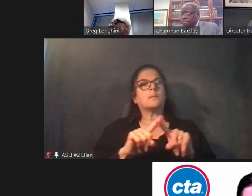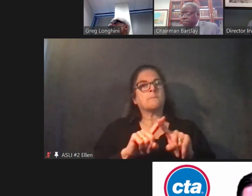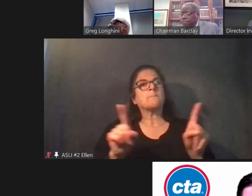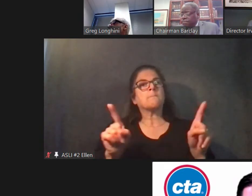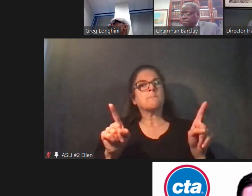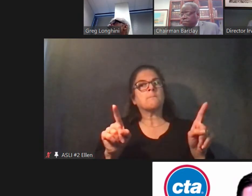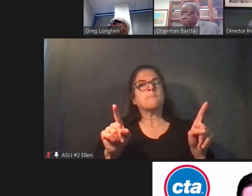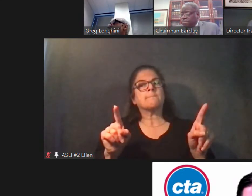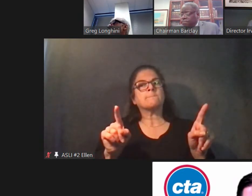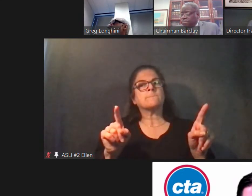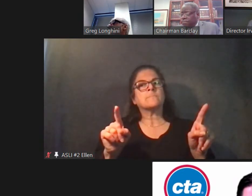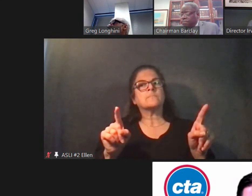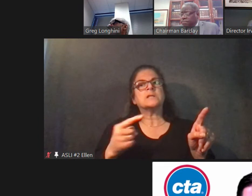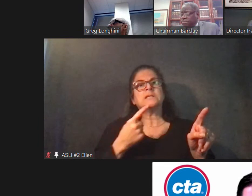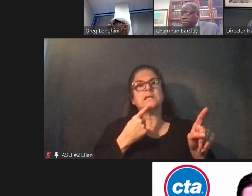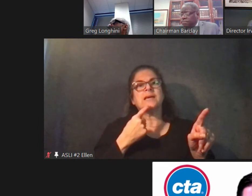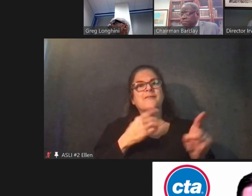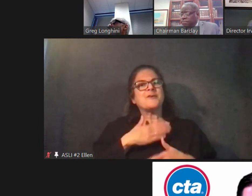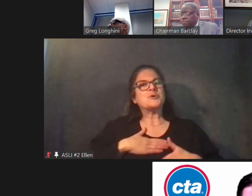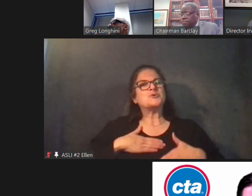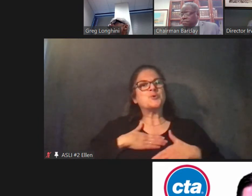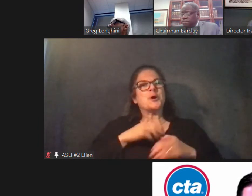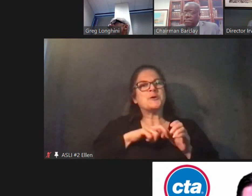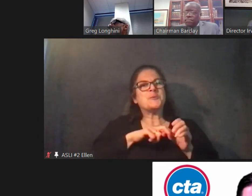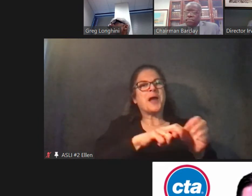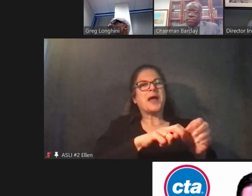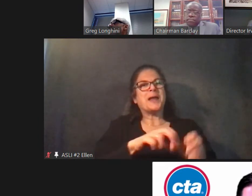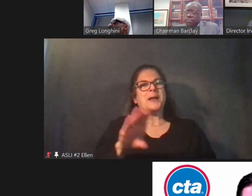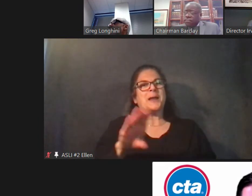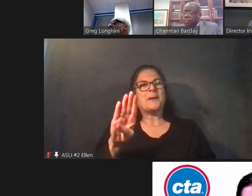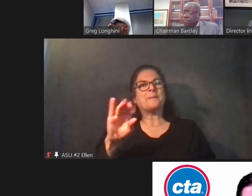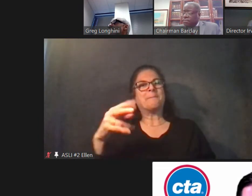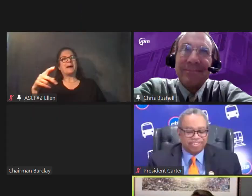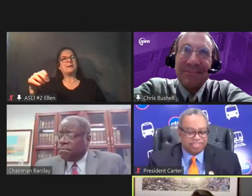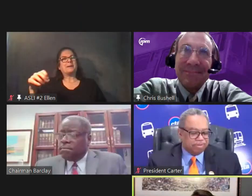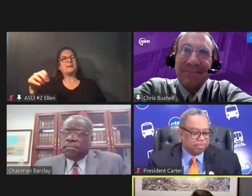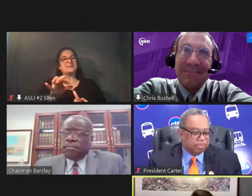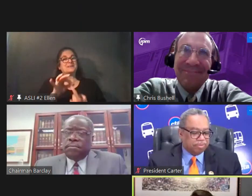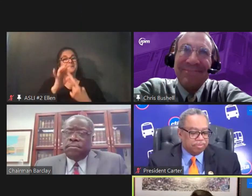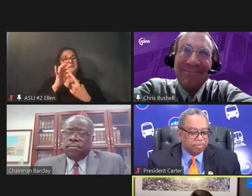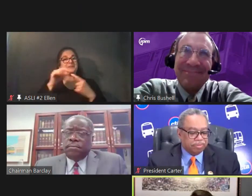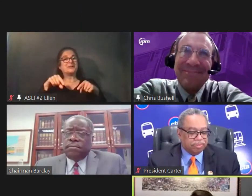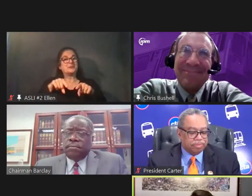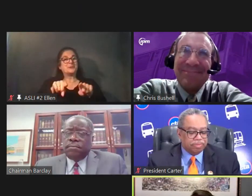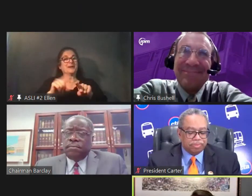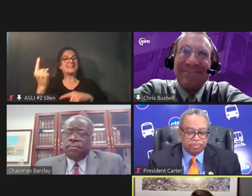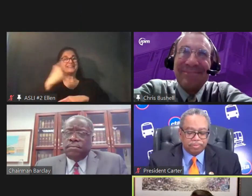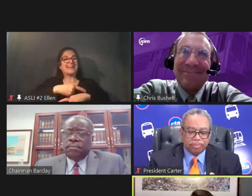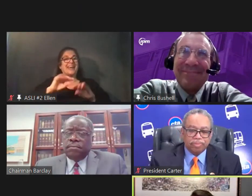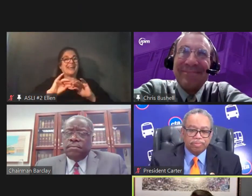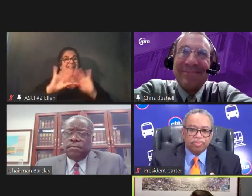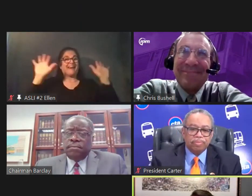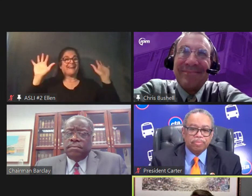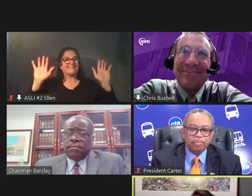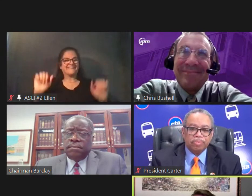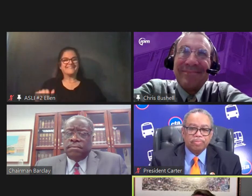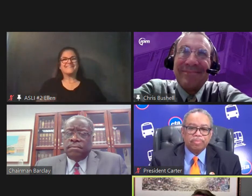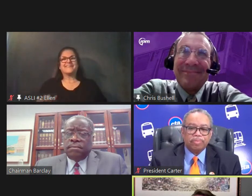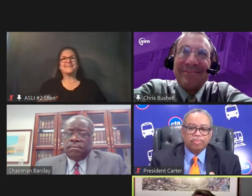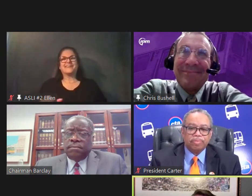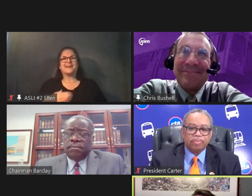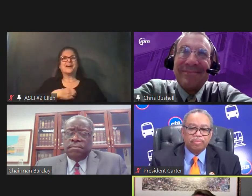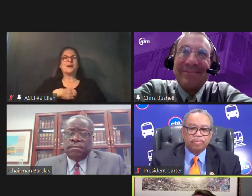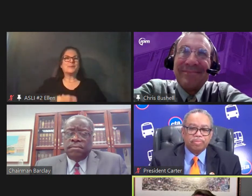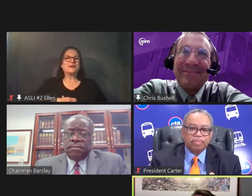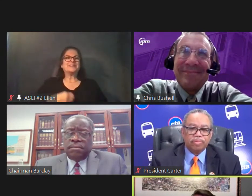to, say I've enjoyed riding on the bypass, especially in the light. And I just wish we could have a bus